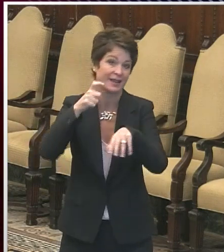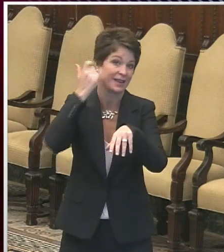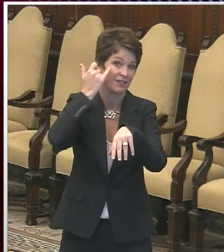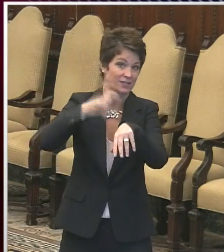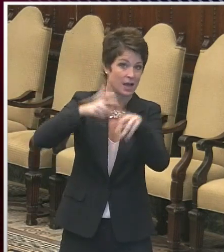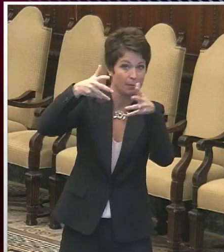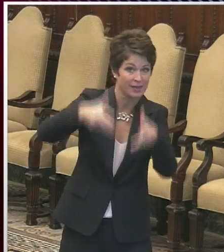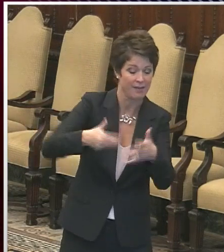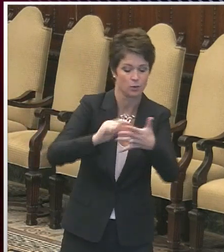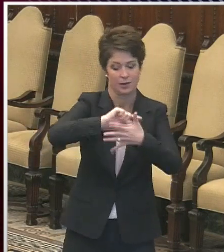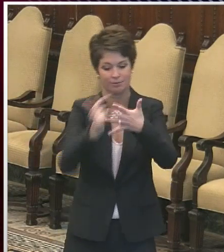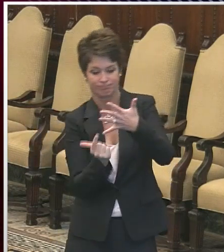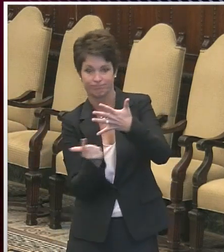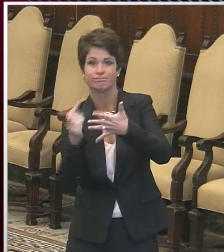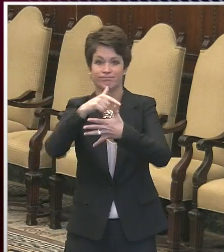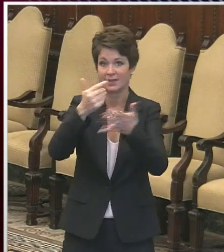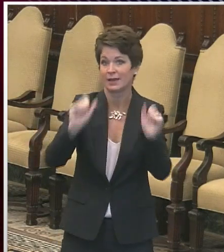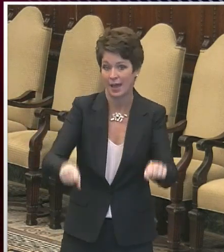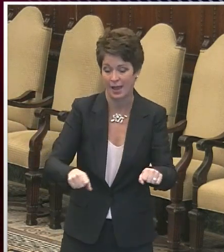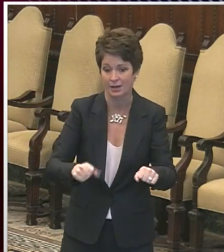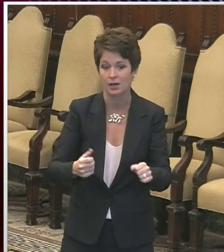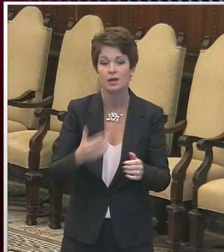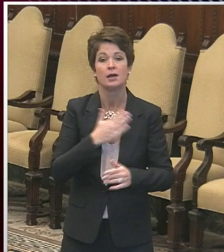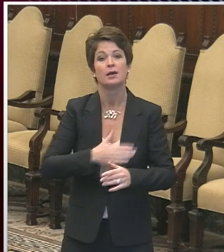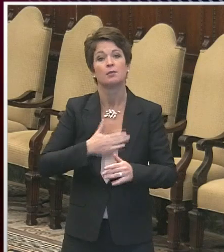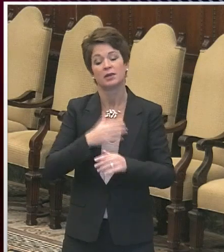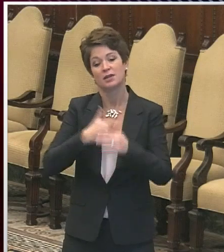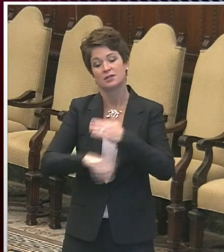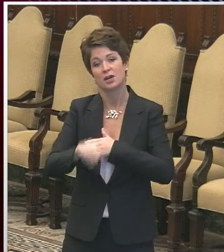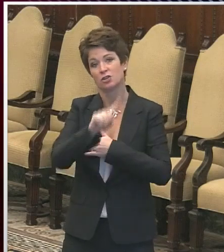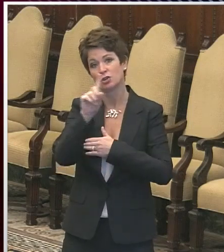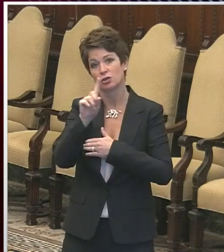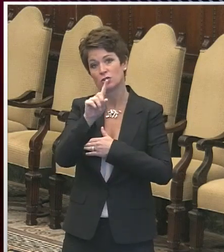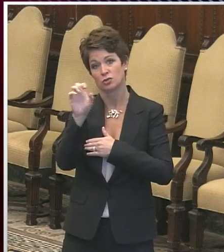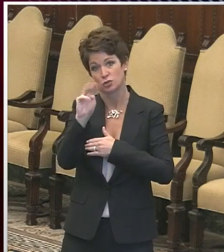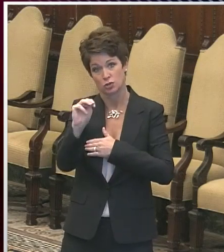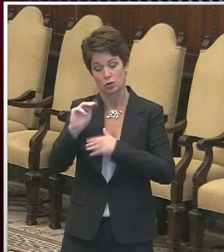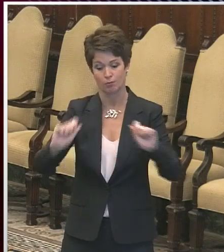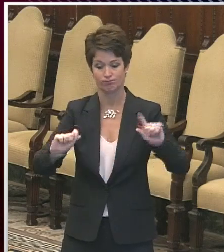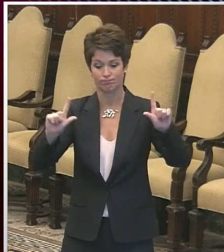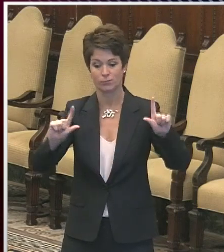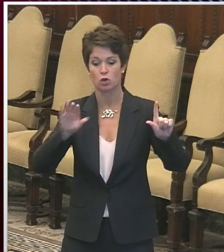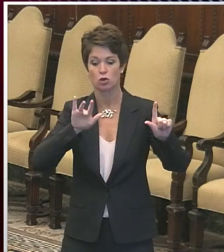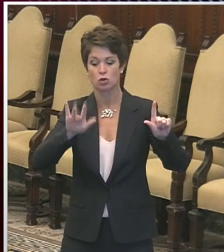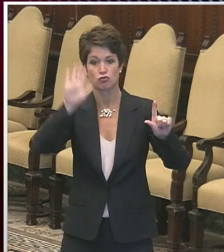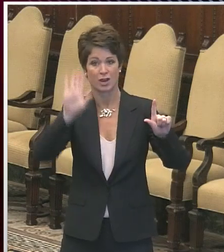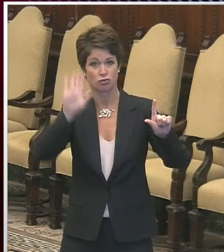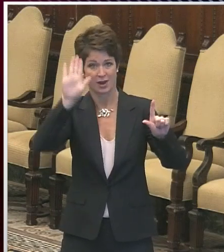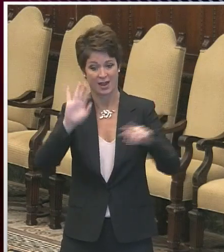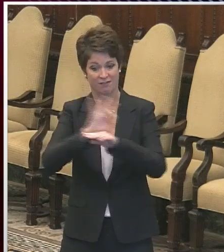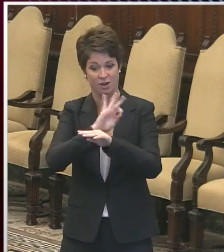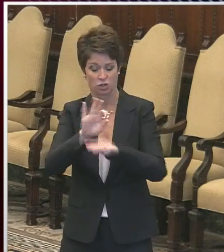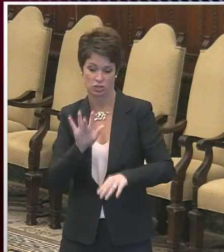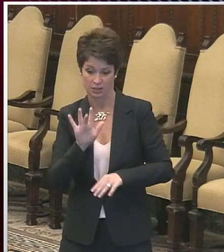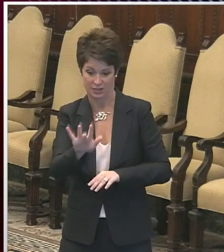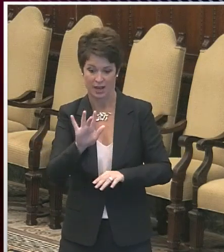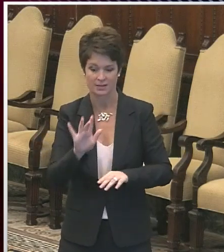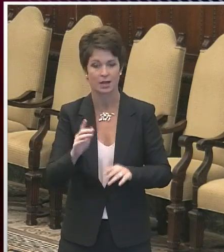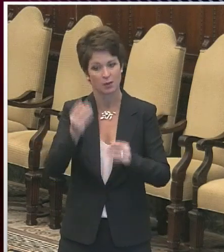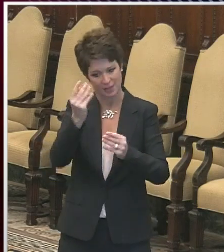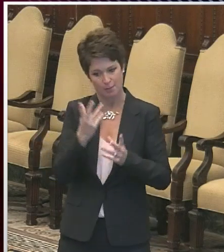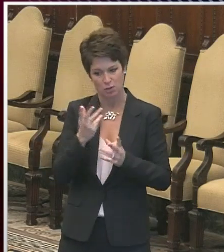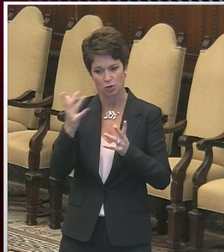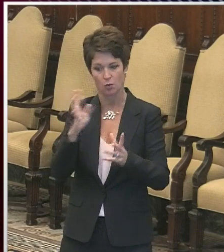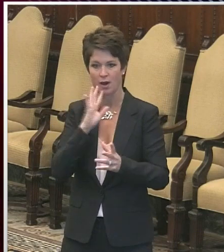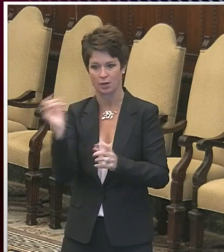today, please use the raise your hand feature found under the participants list. And when you are called on, we ask that you activate